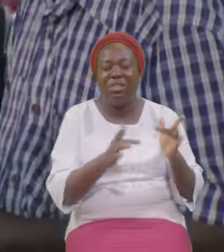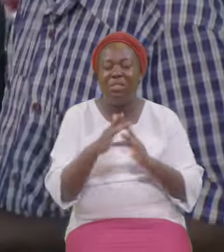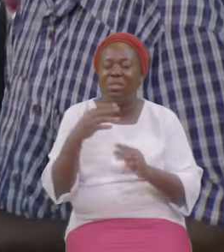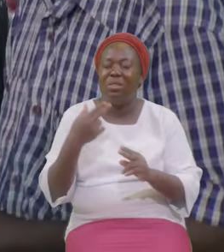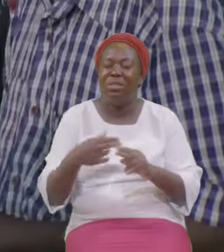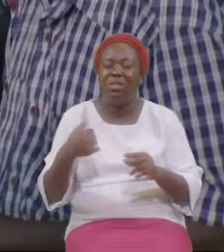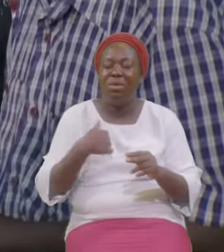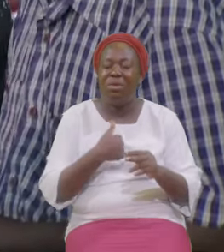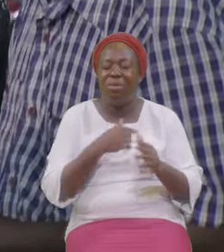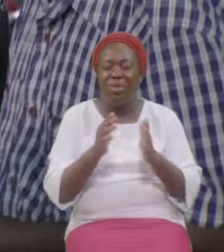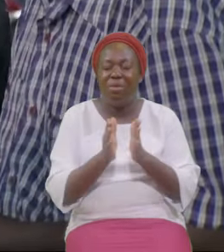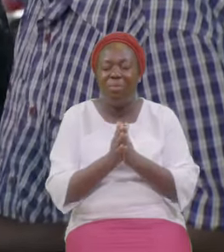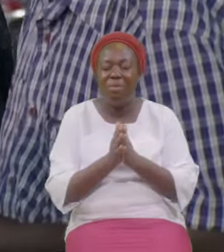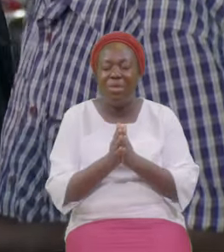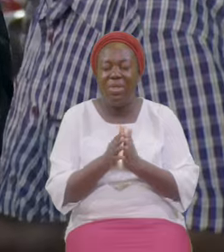we pray.